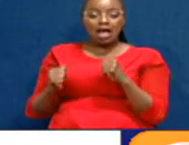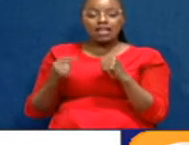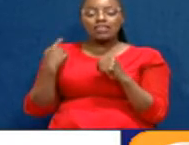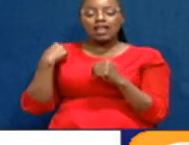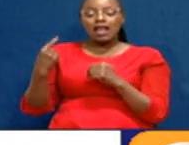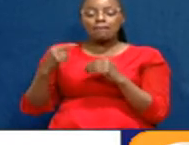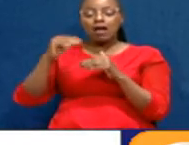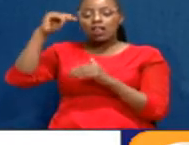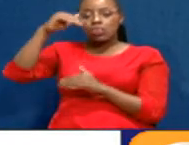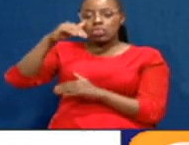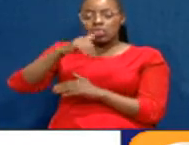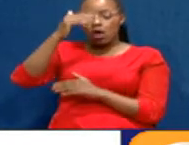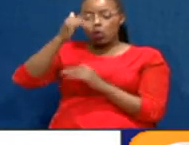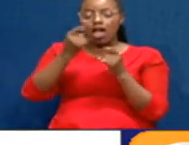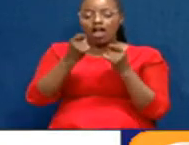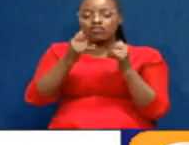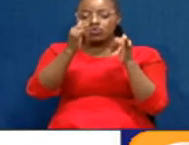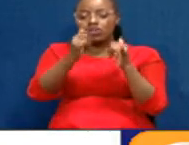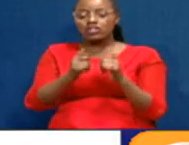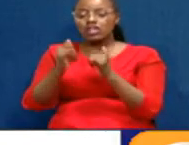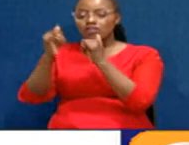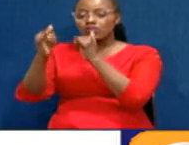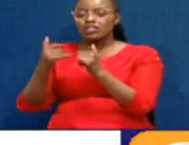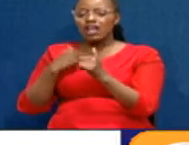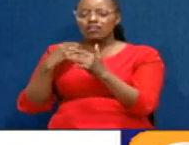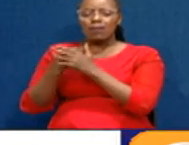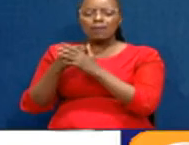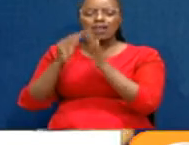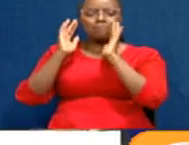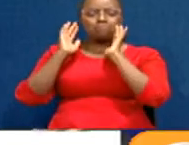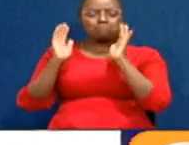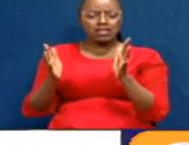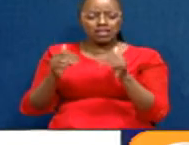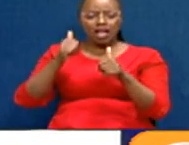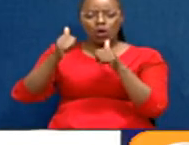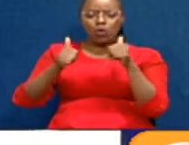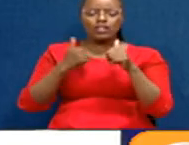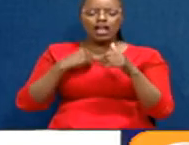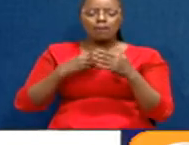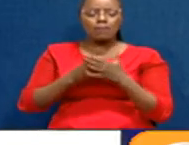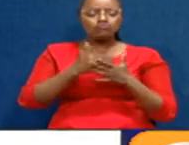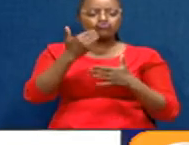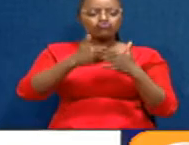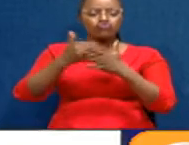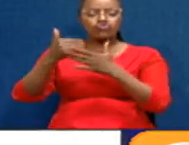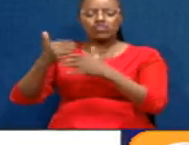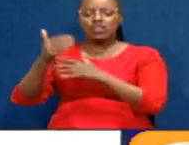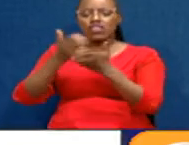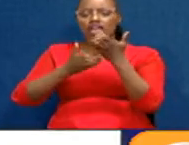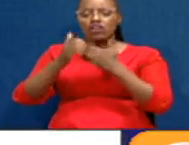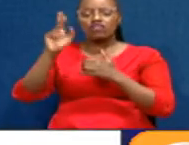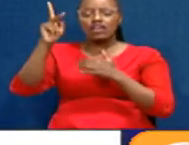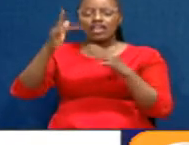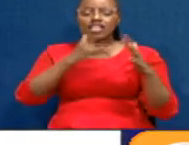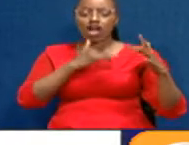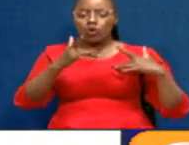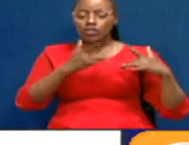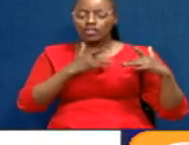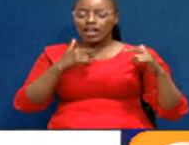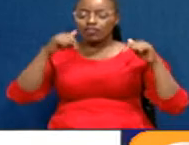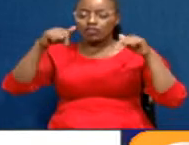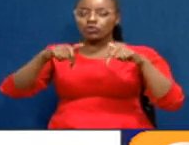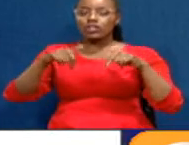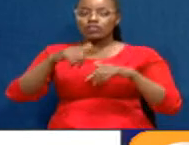obviously inflated because of few individuals with unreasonable amounts of money that is circulating in the economy. Kenyans are concerned this